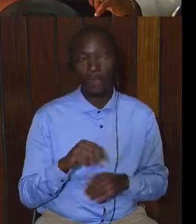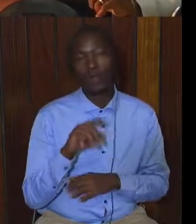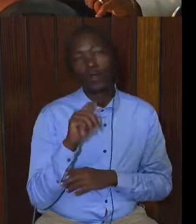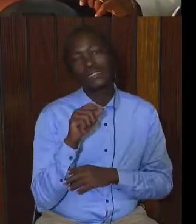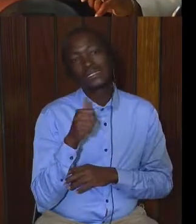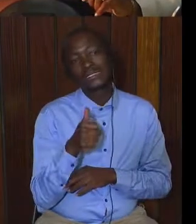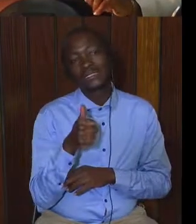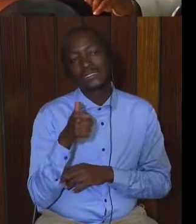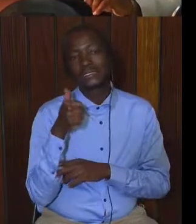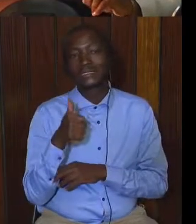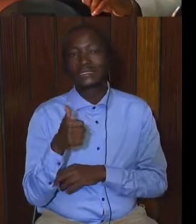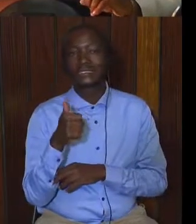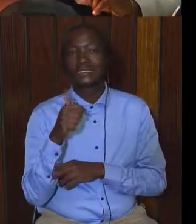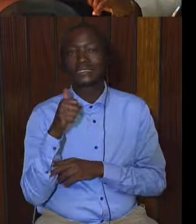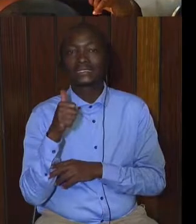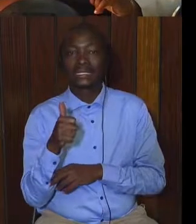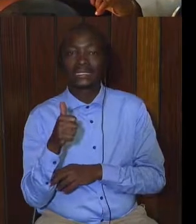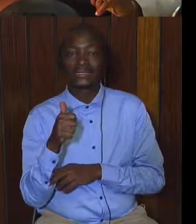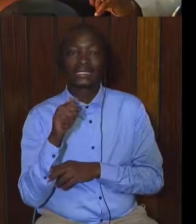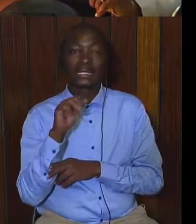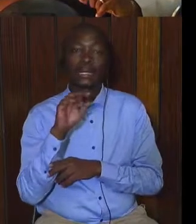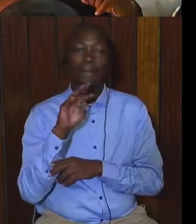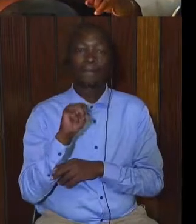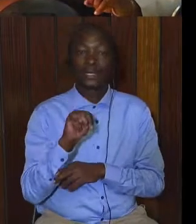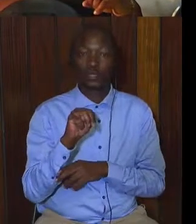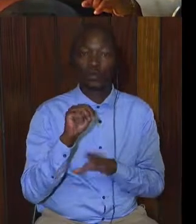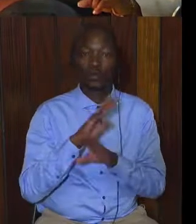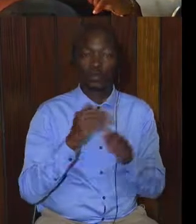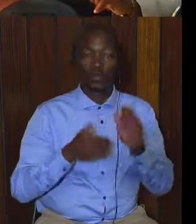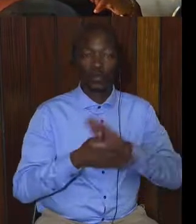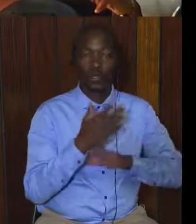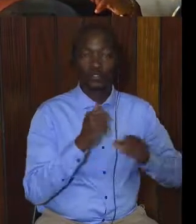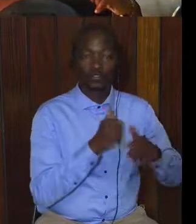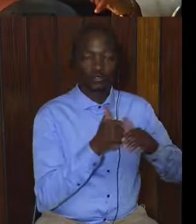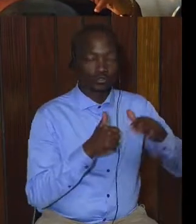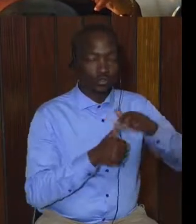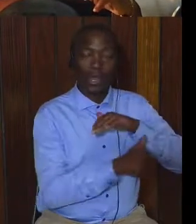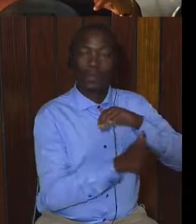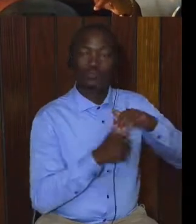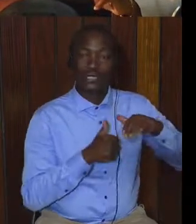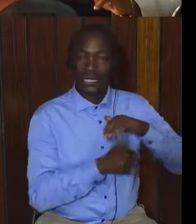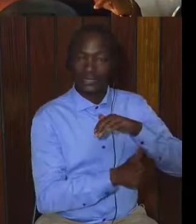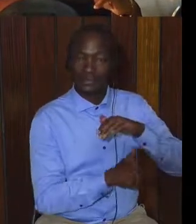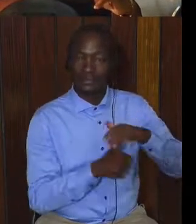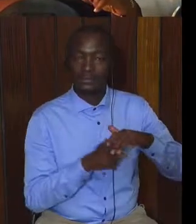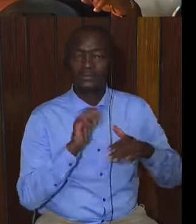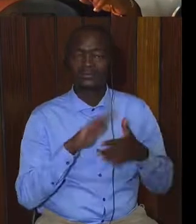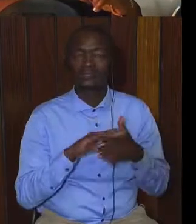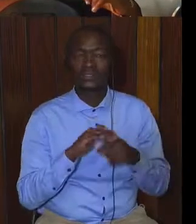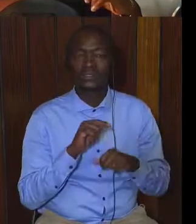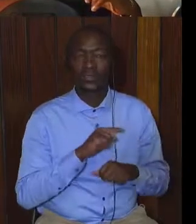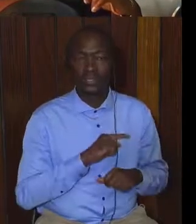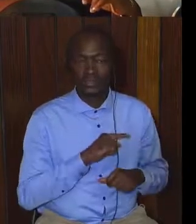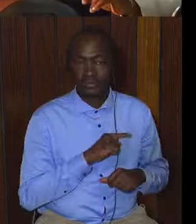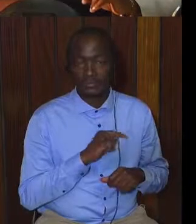666 million went to Gautrain, and the reason for that is because